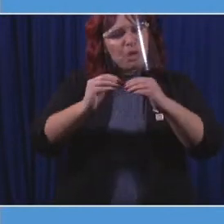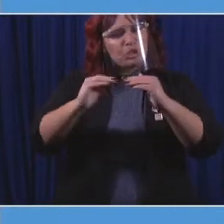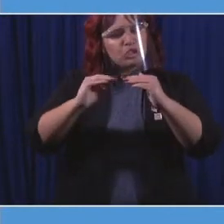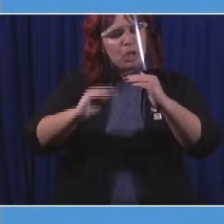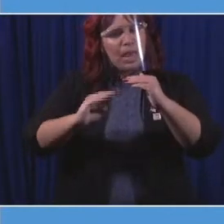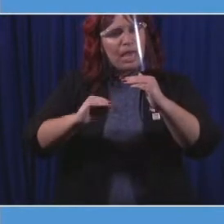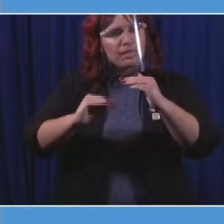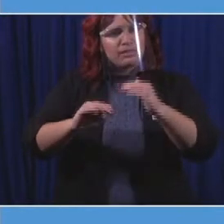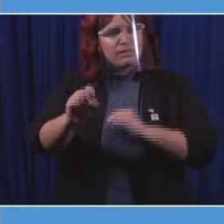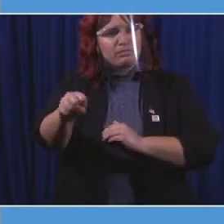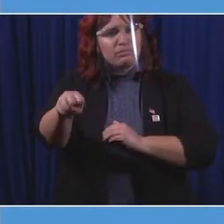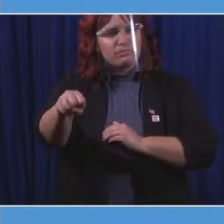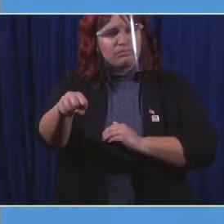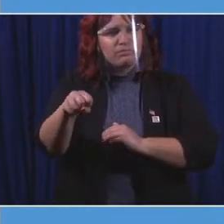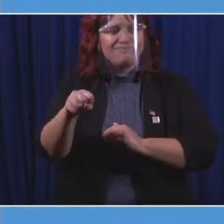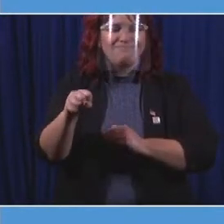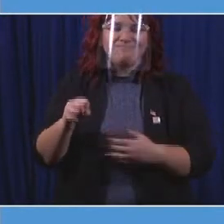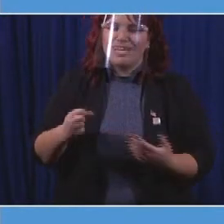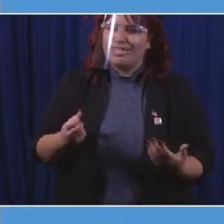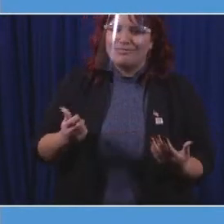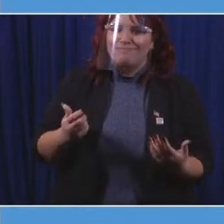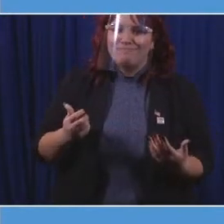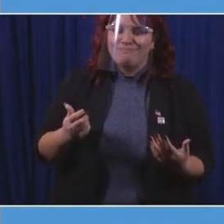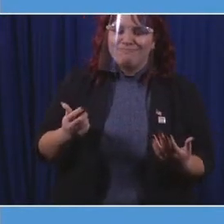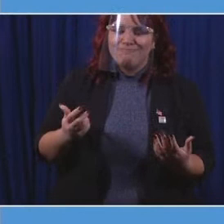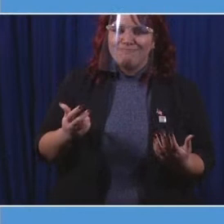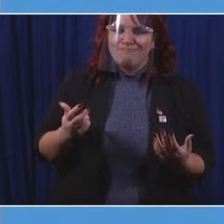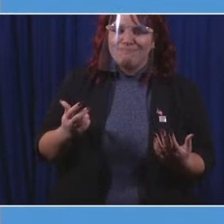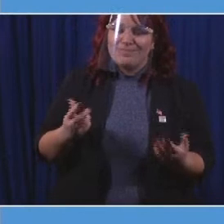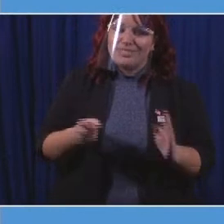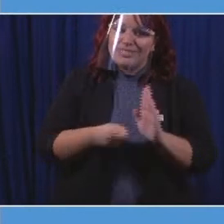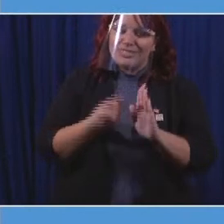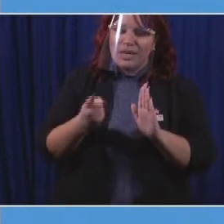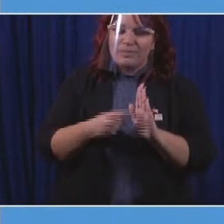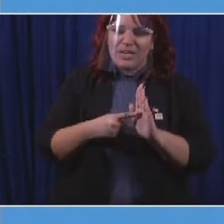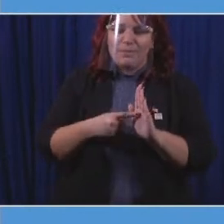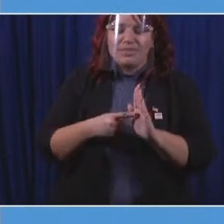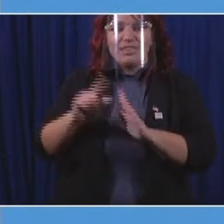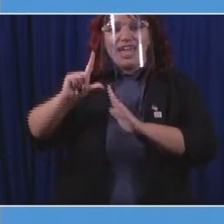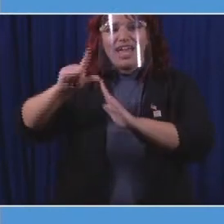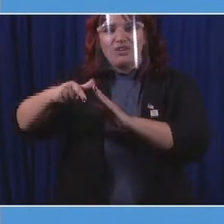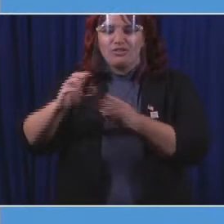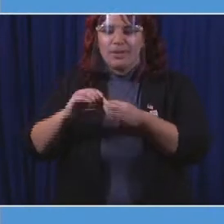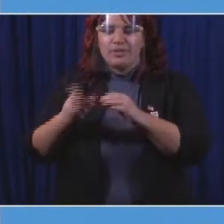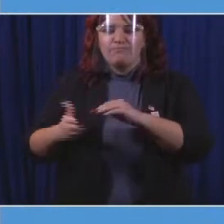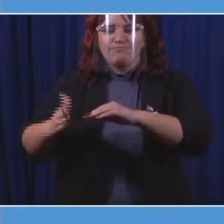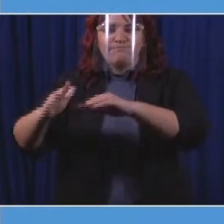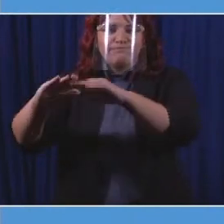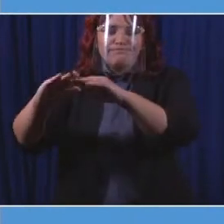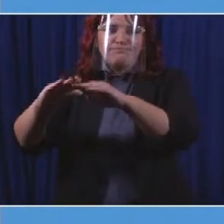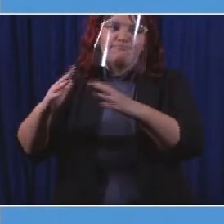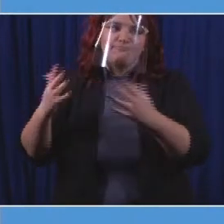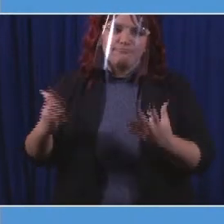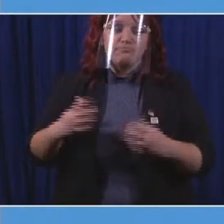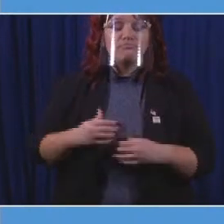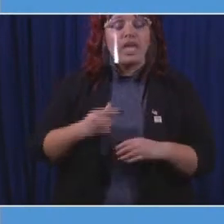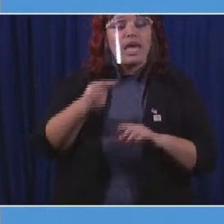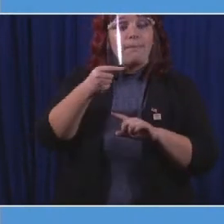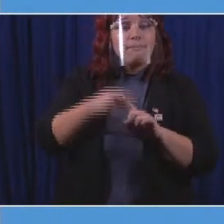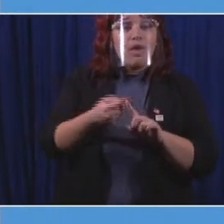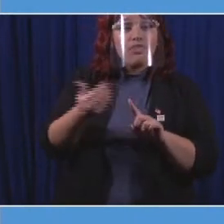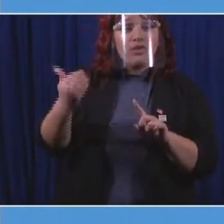not exactly what they are during the rest of the week. However, if you look back a month ago on November